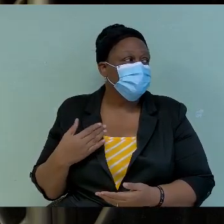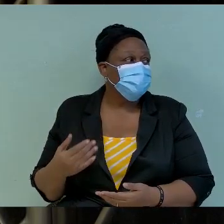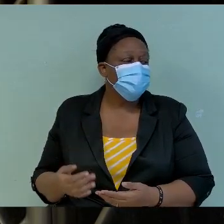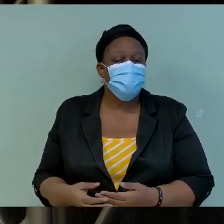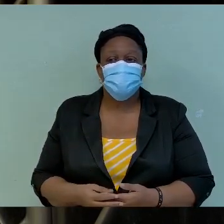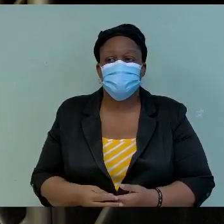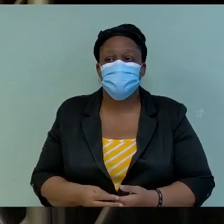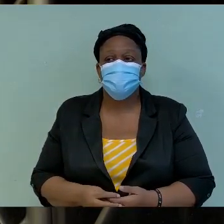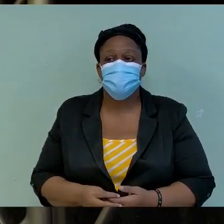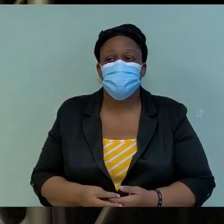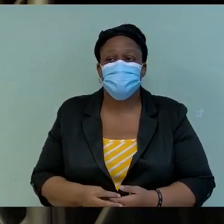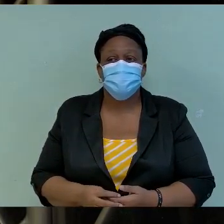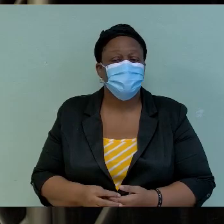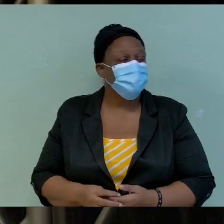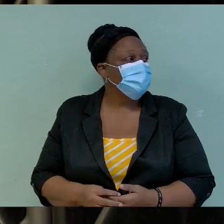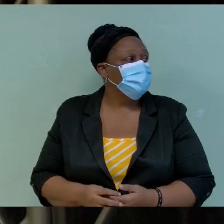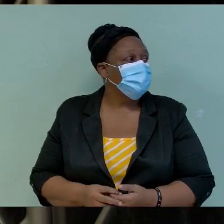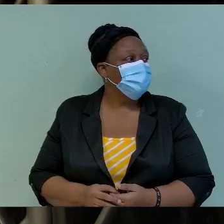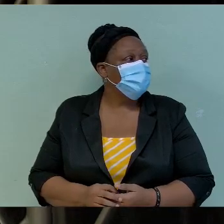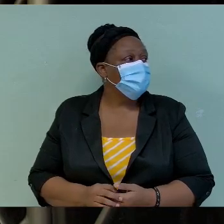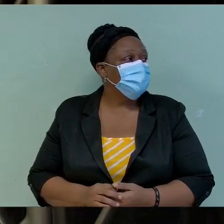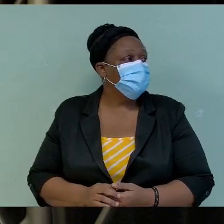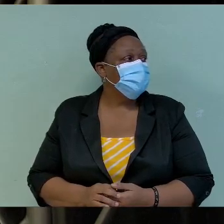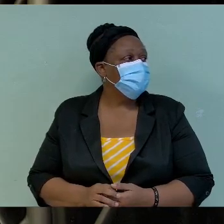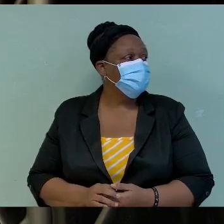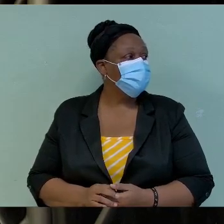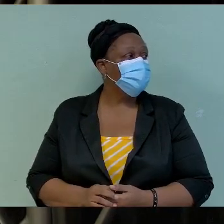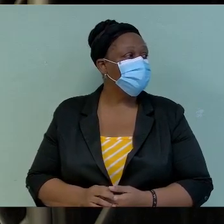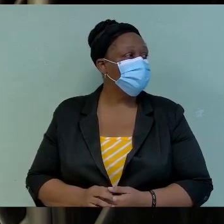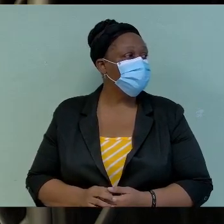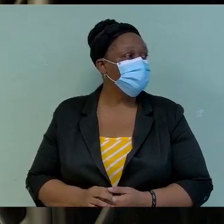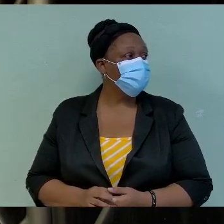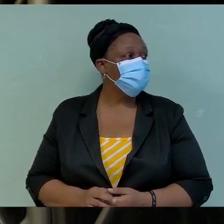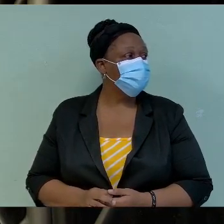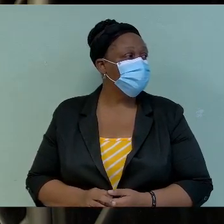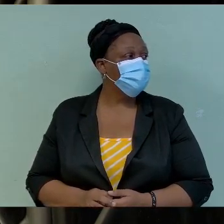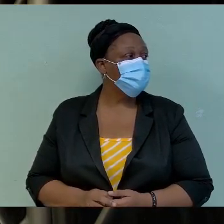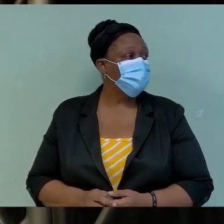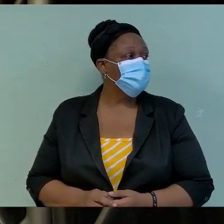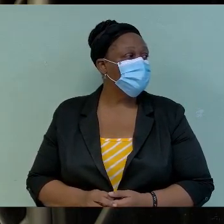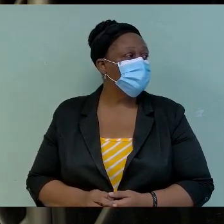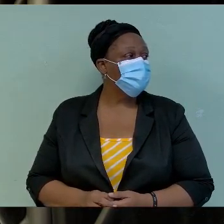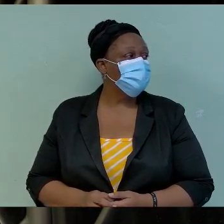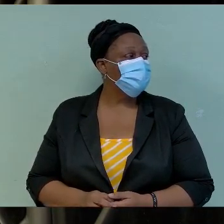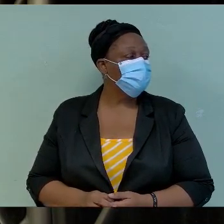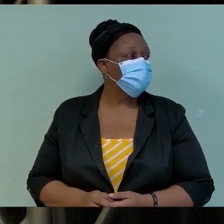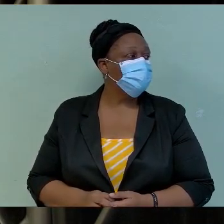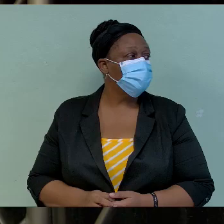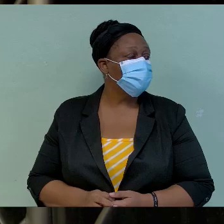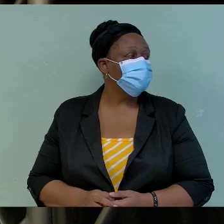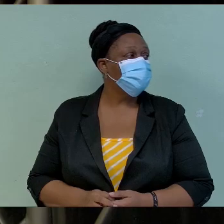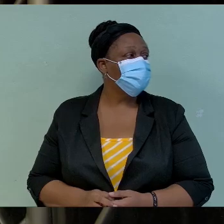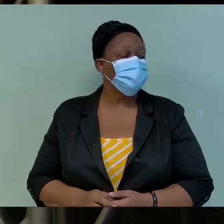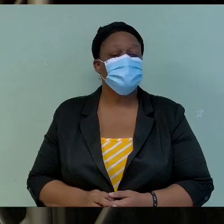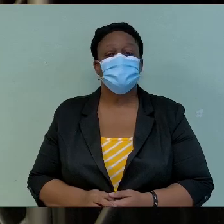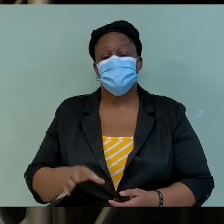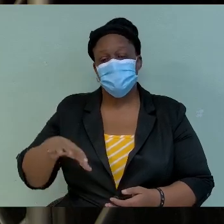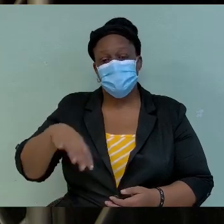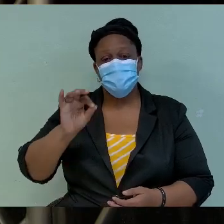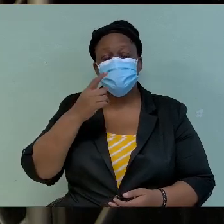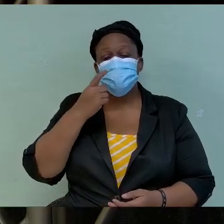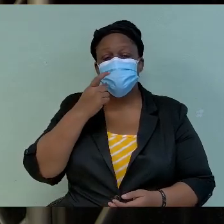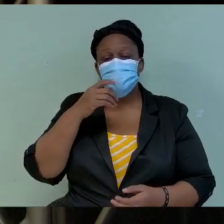are outlined in accordance with the constituency boundaries. So therefore, find out who those persons